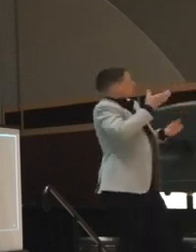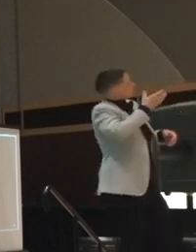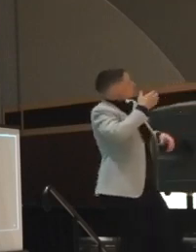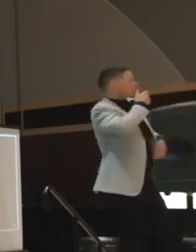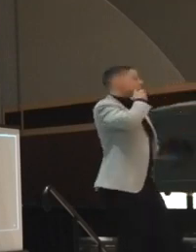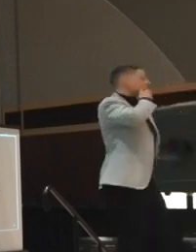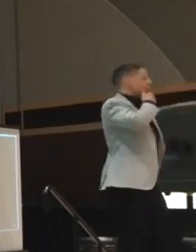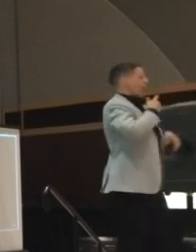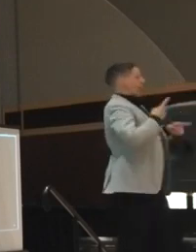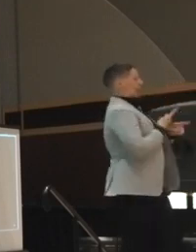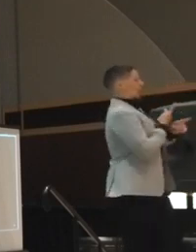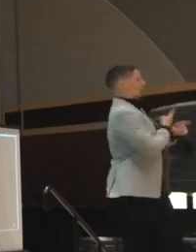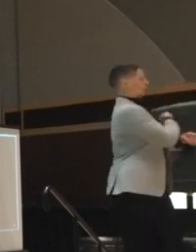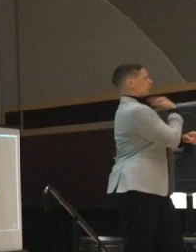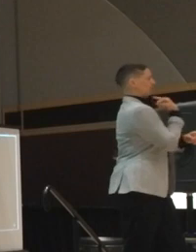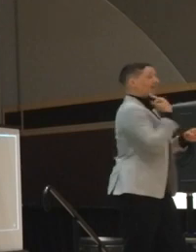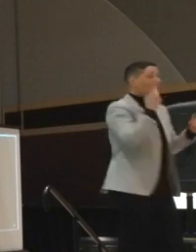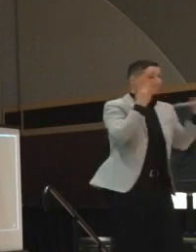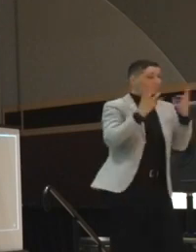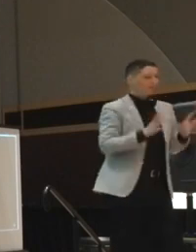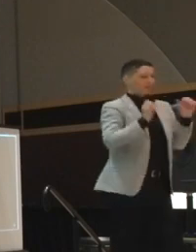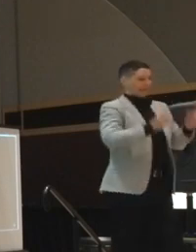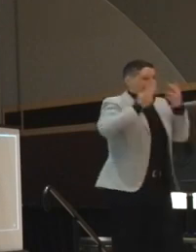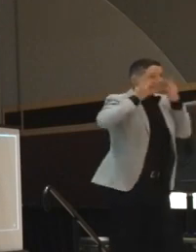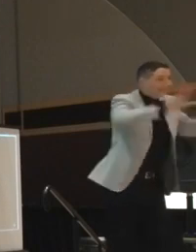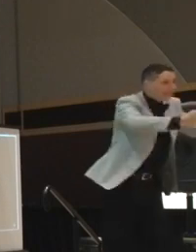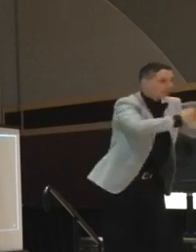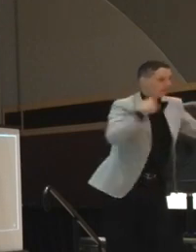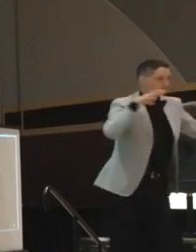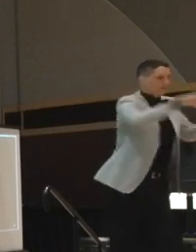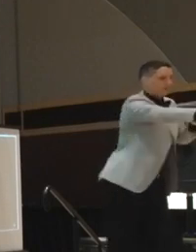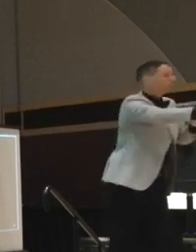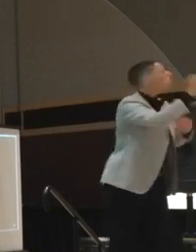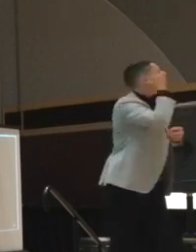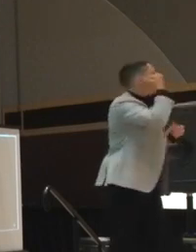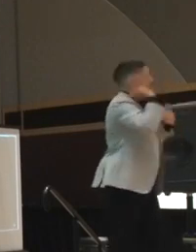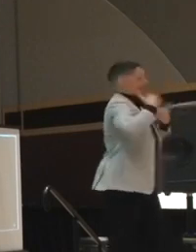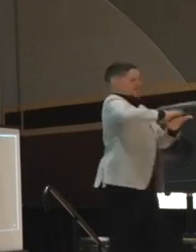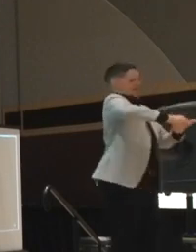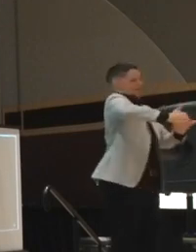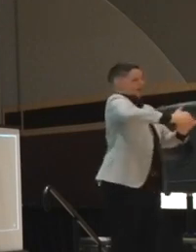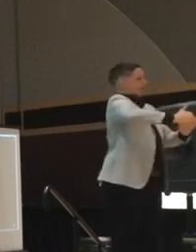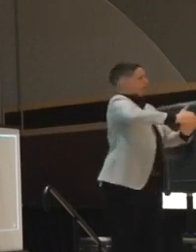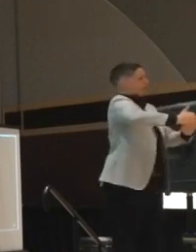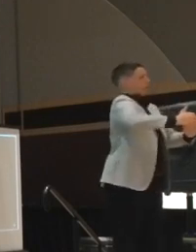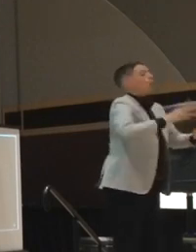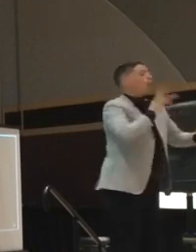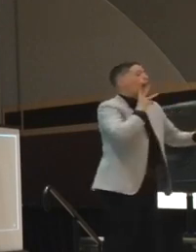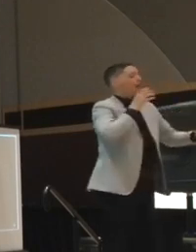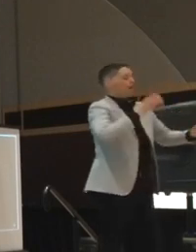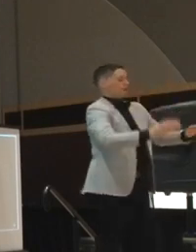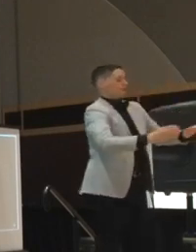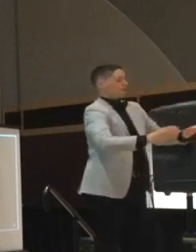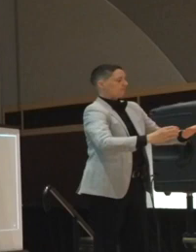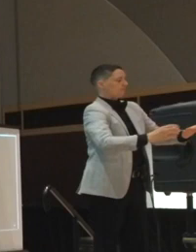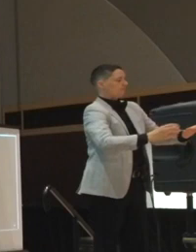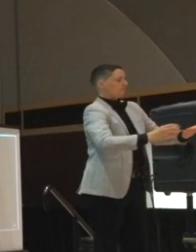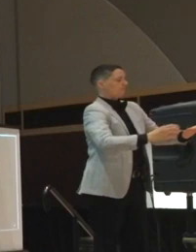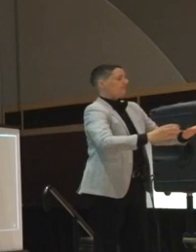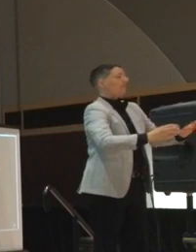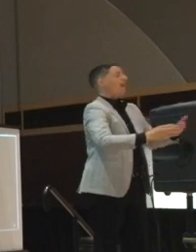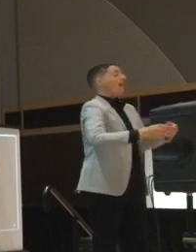see risk. All right, let's say I had a laptop up here and I put the water next to it. I can